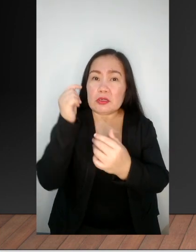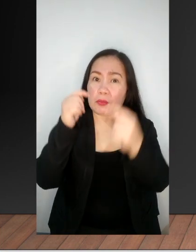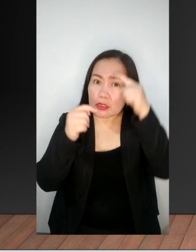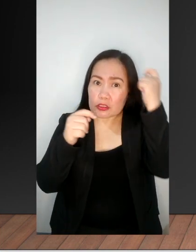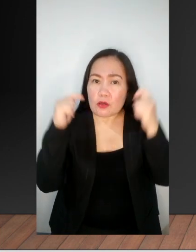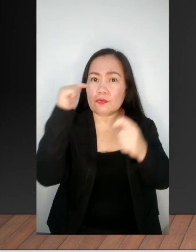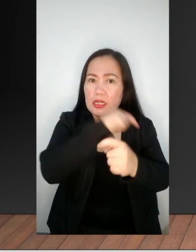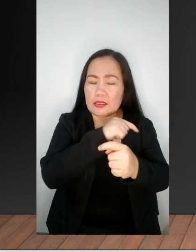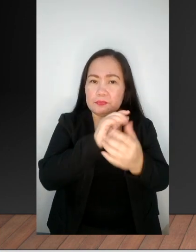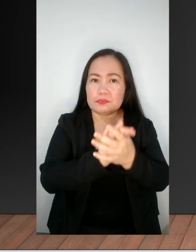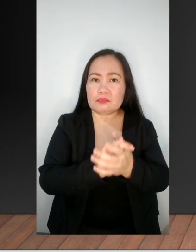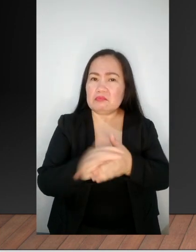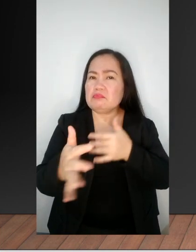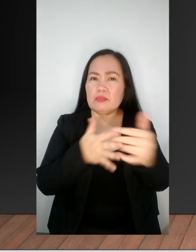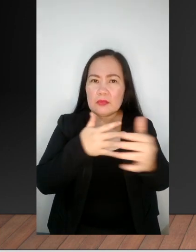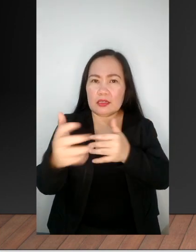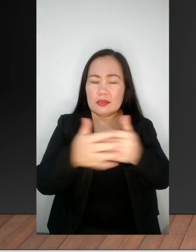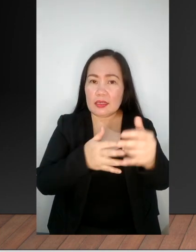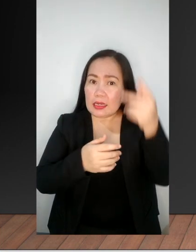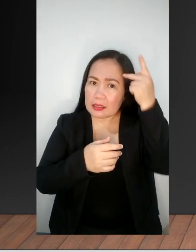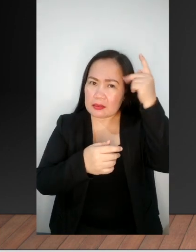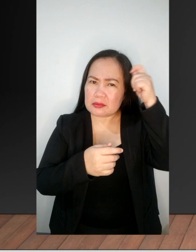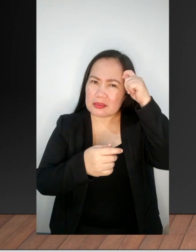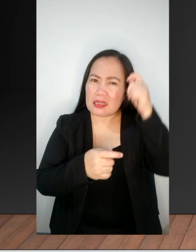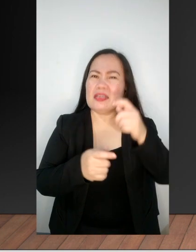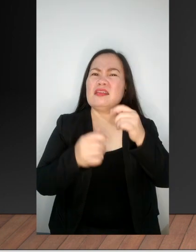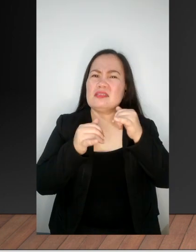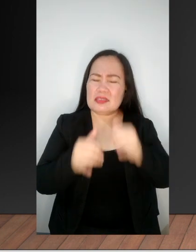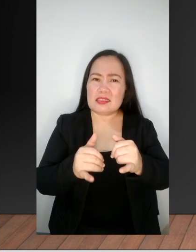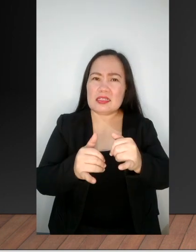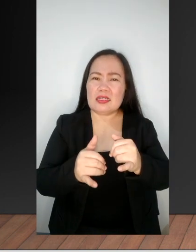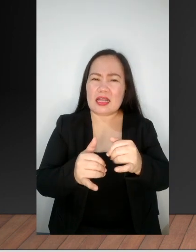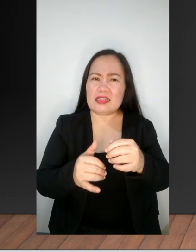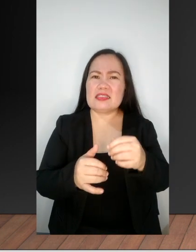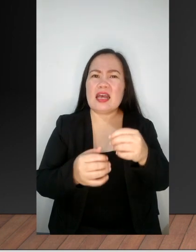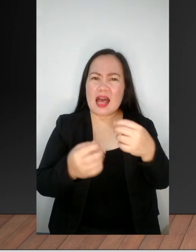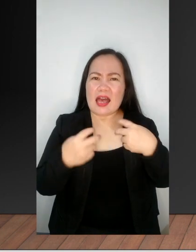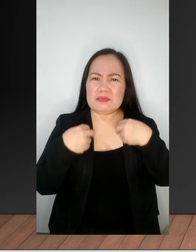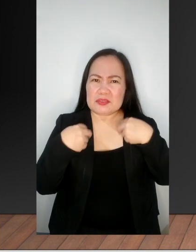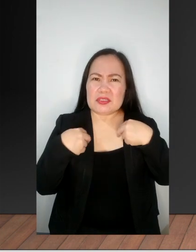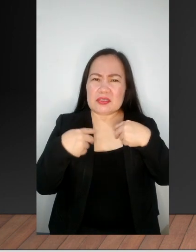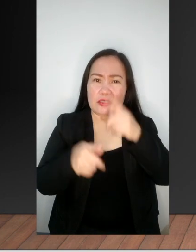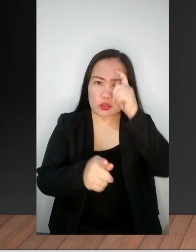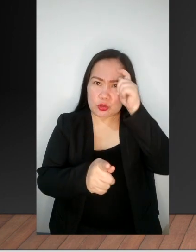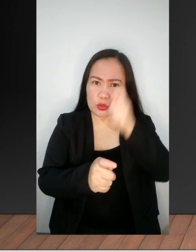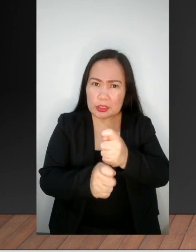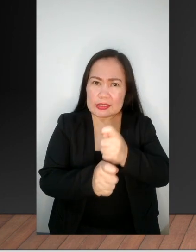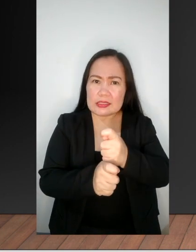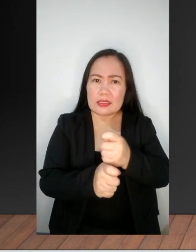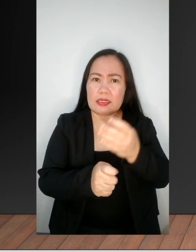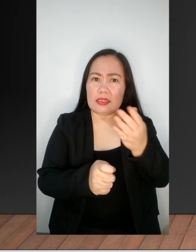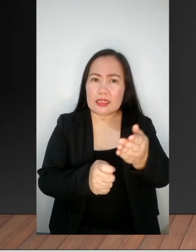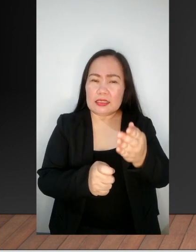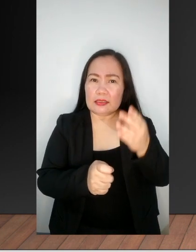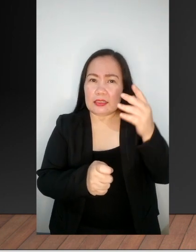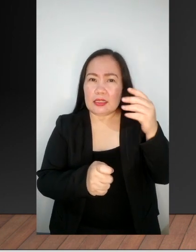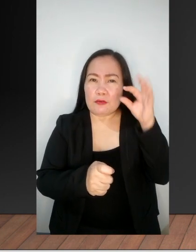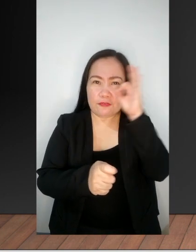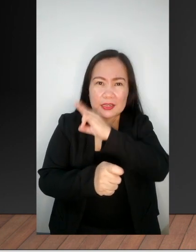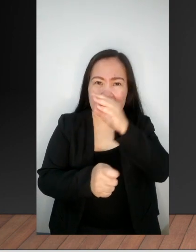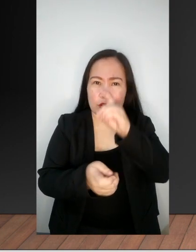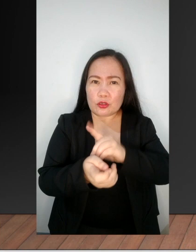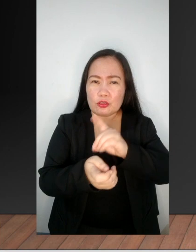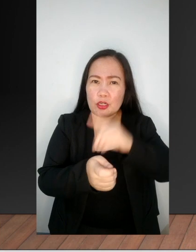lies. Despite this, Tiago still has a lot of trust in the fake doctor because of the